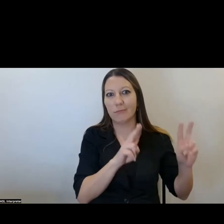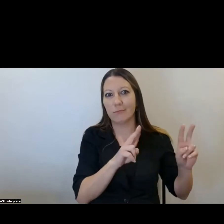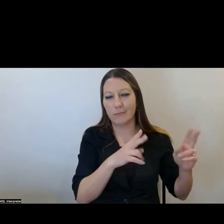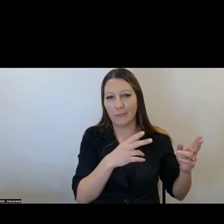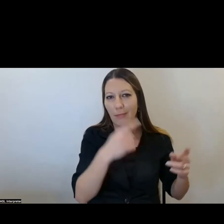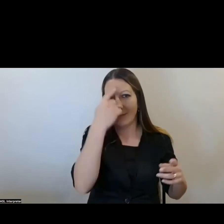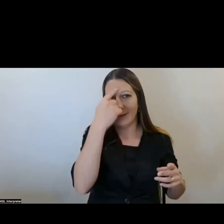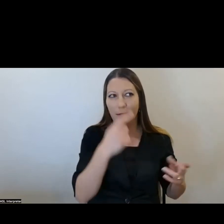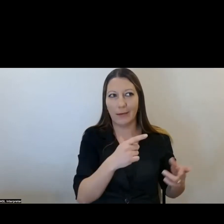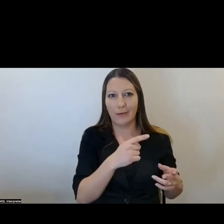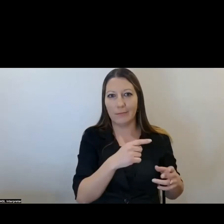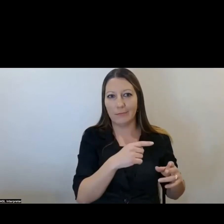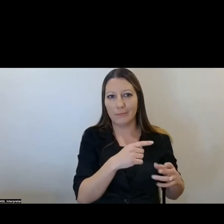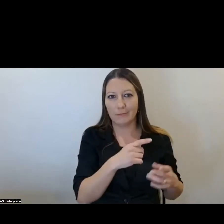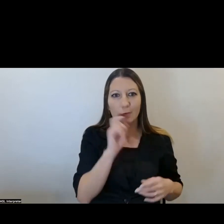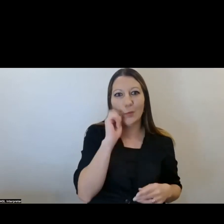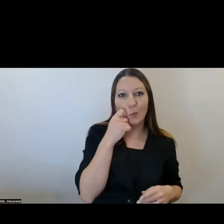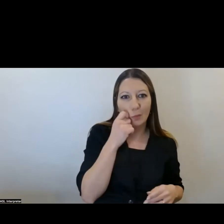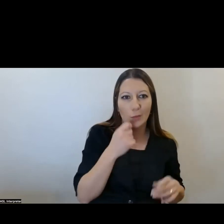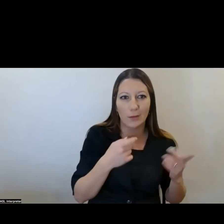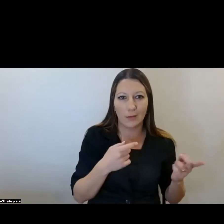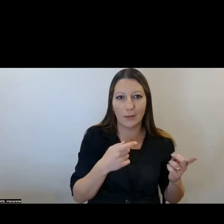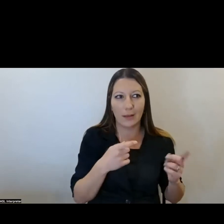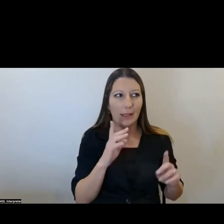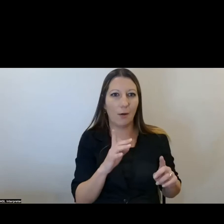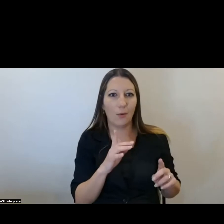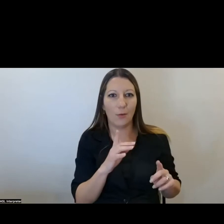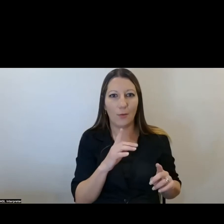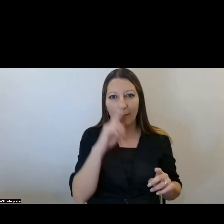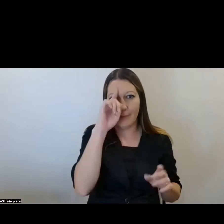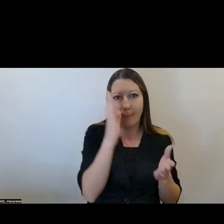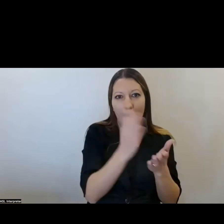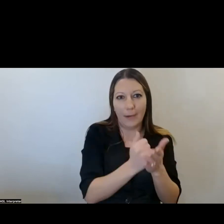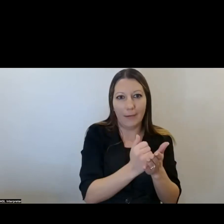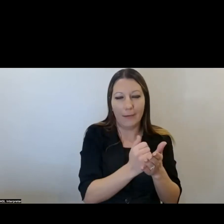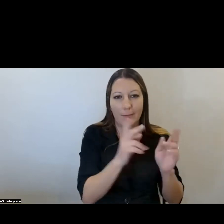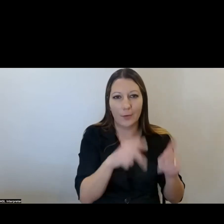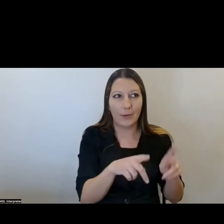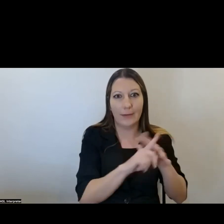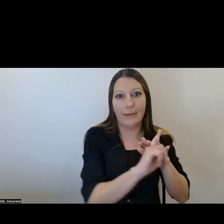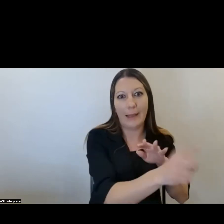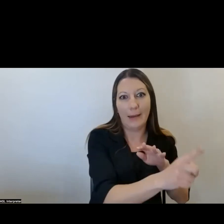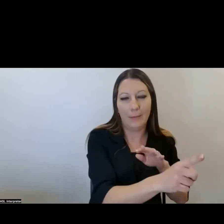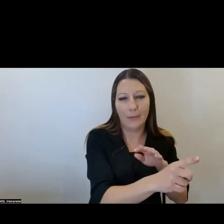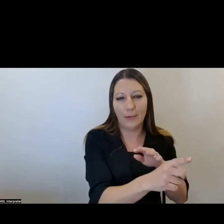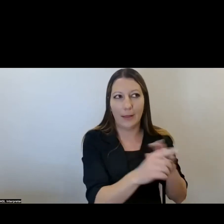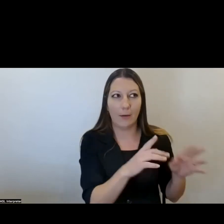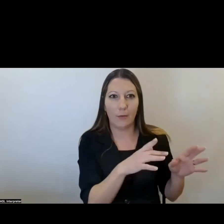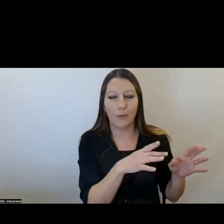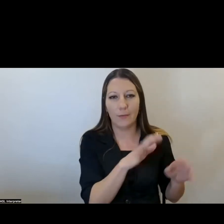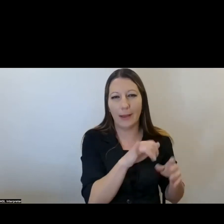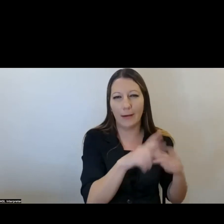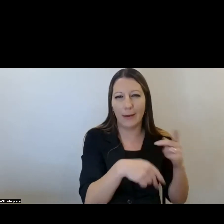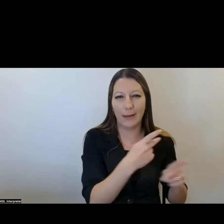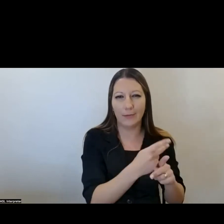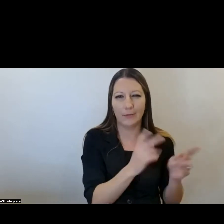think of the escape mental patient trope and such. So, so I'm going